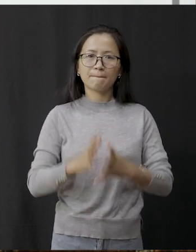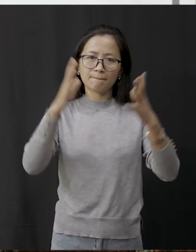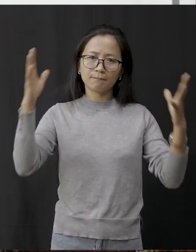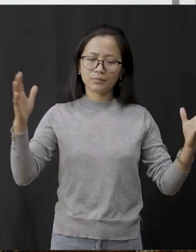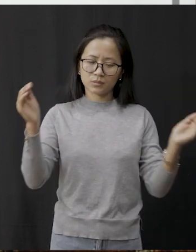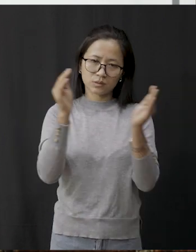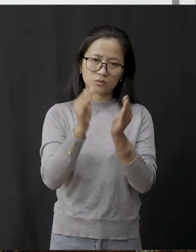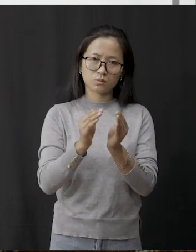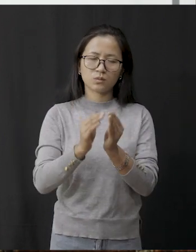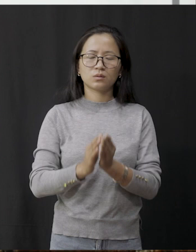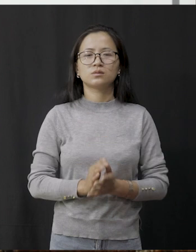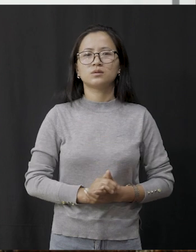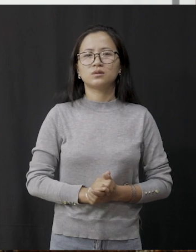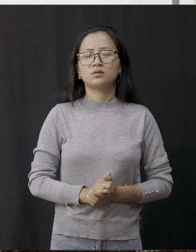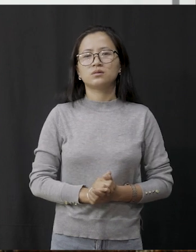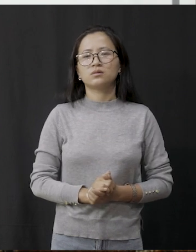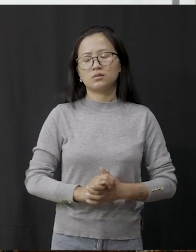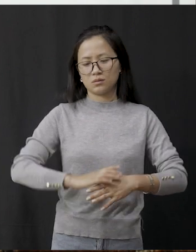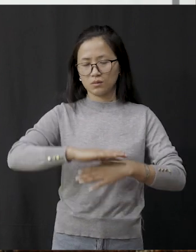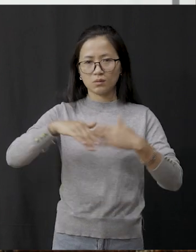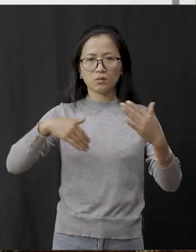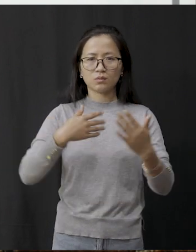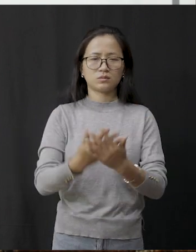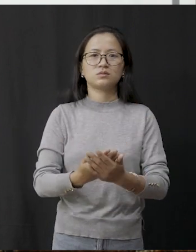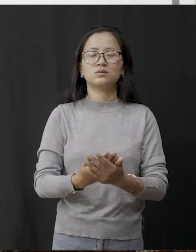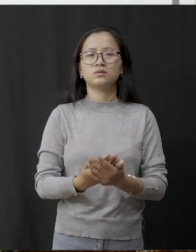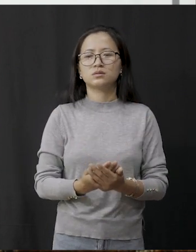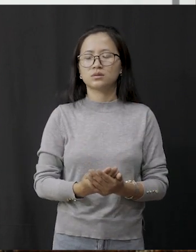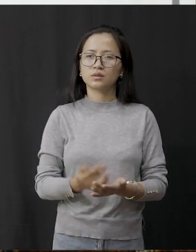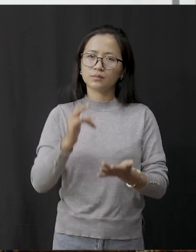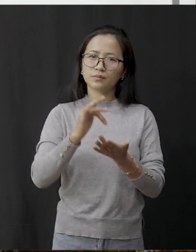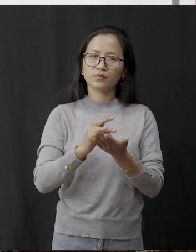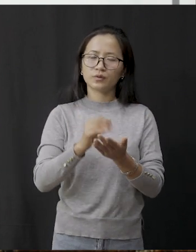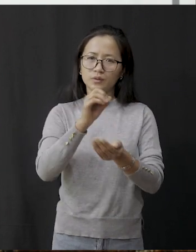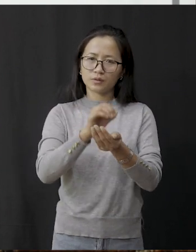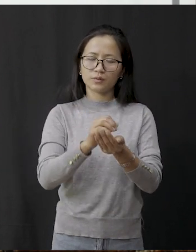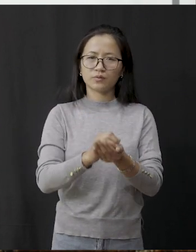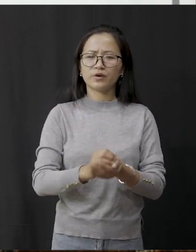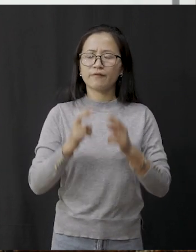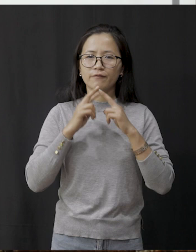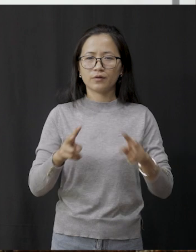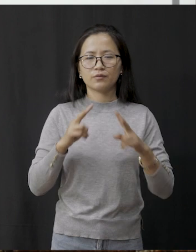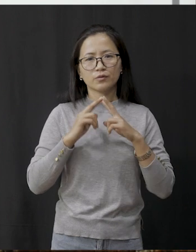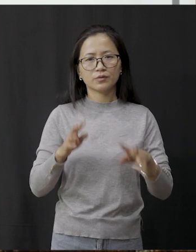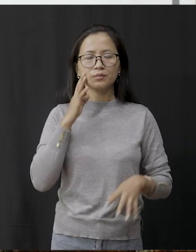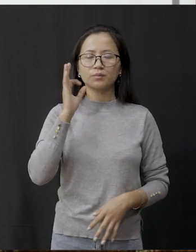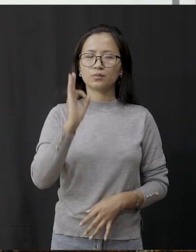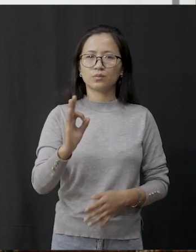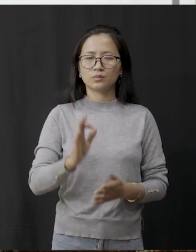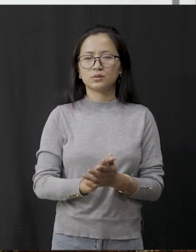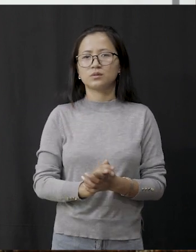big or small. All the occupation plays a very, very